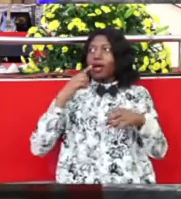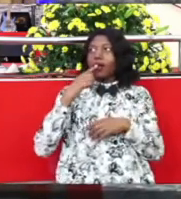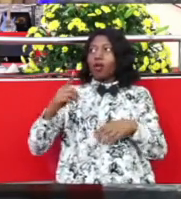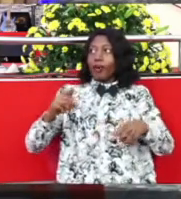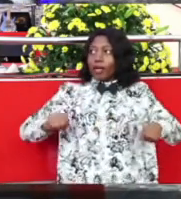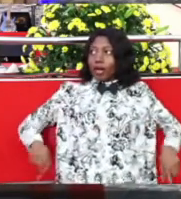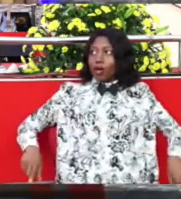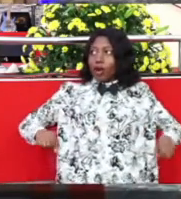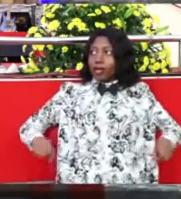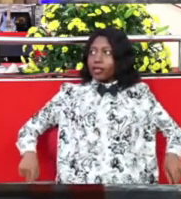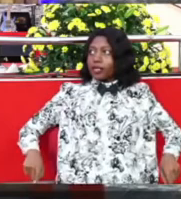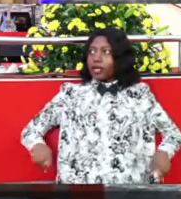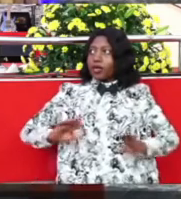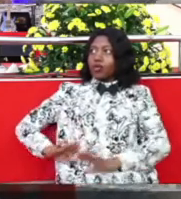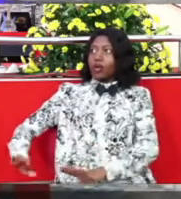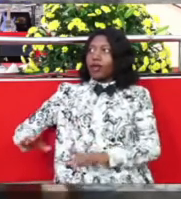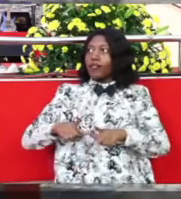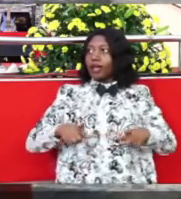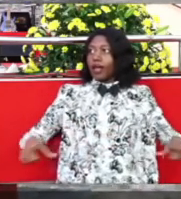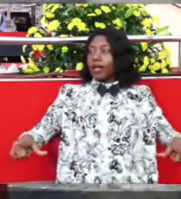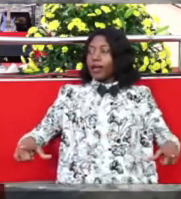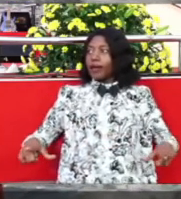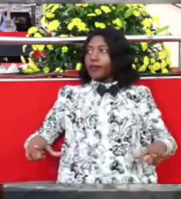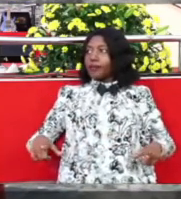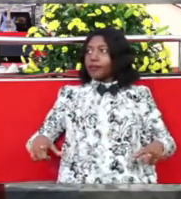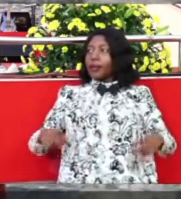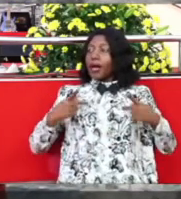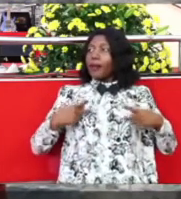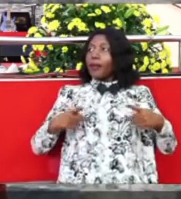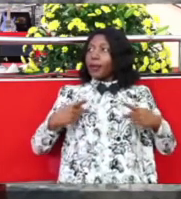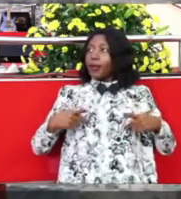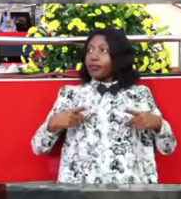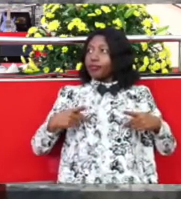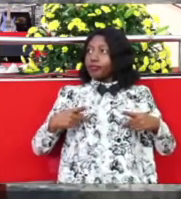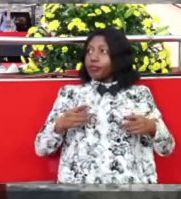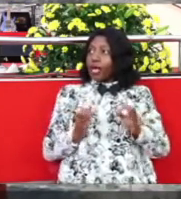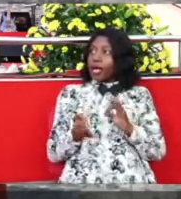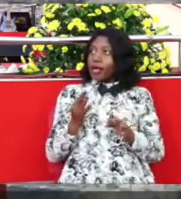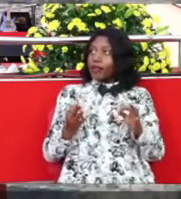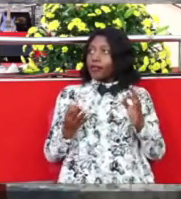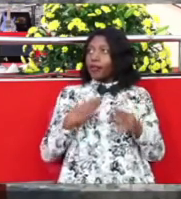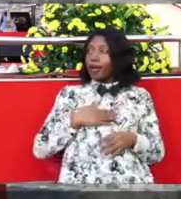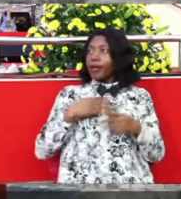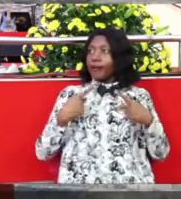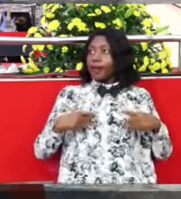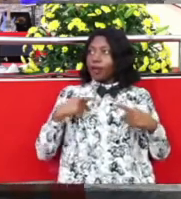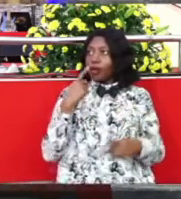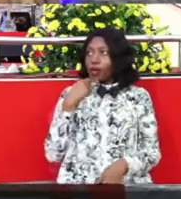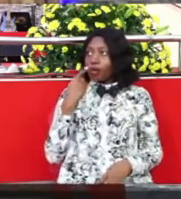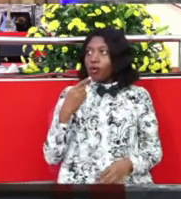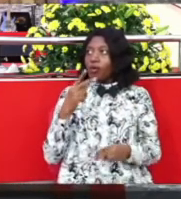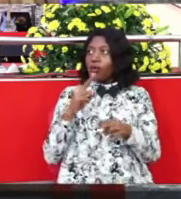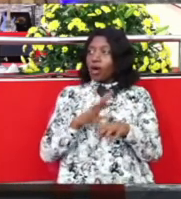land, or send the pestilence among my people. Mm-hmm. If my people who are called by